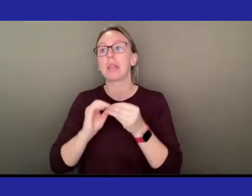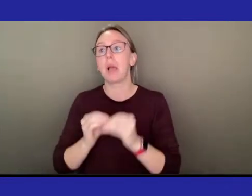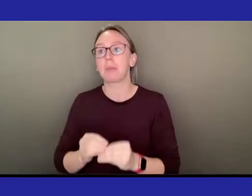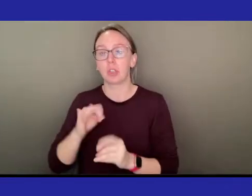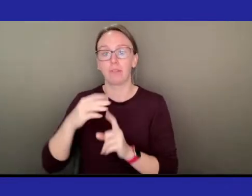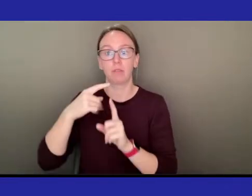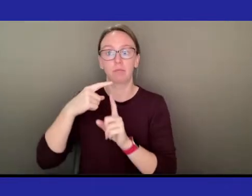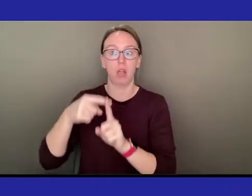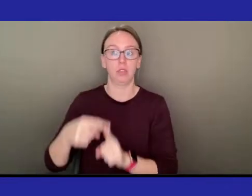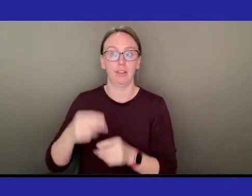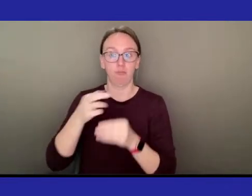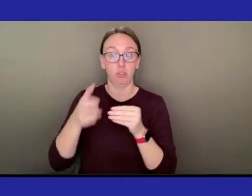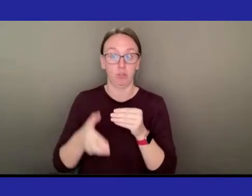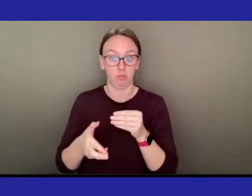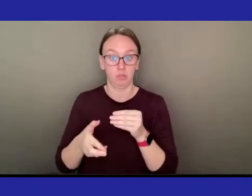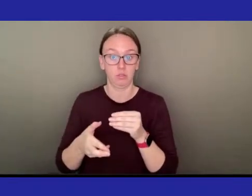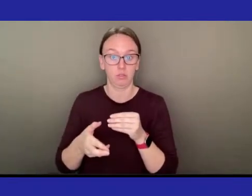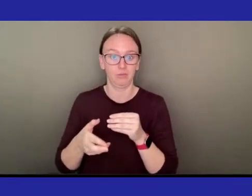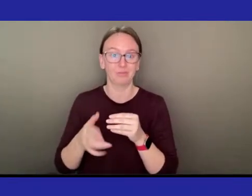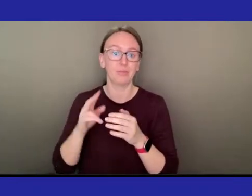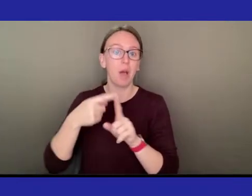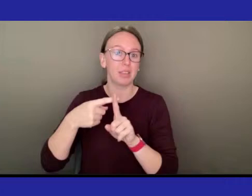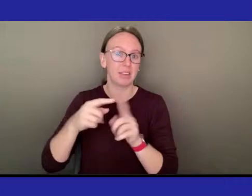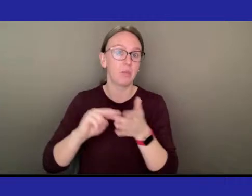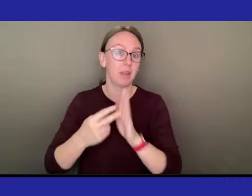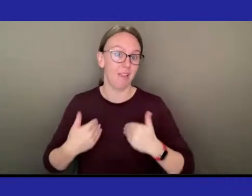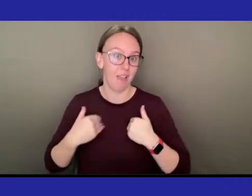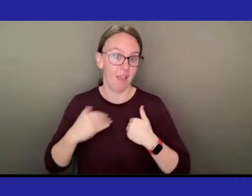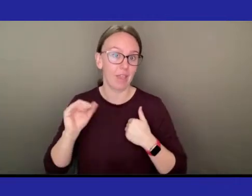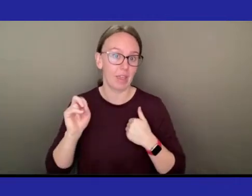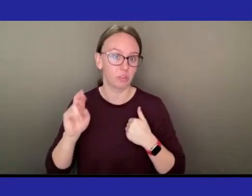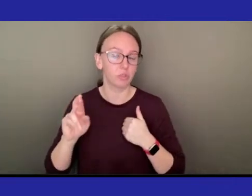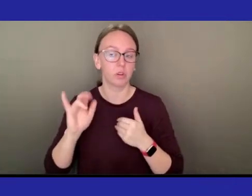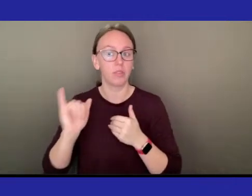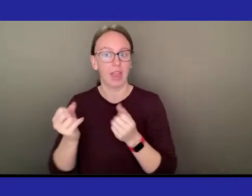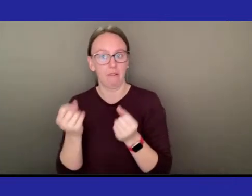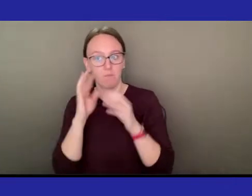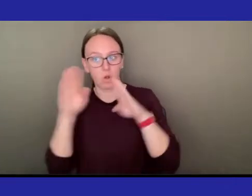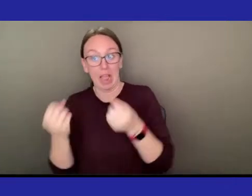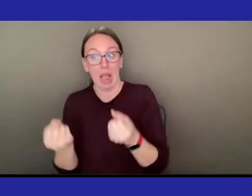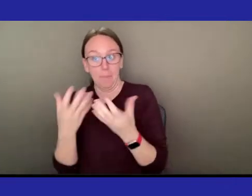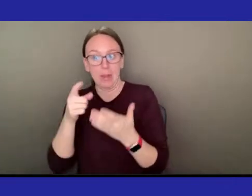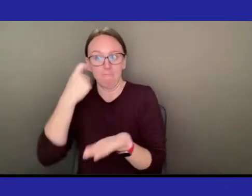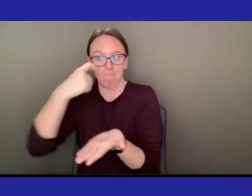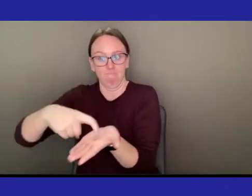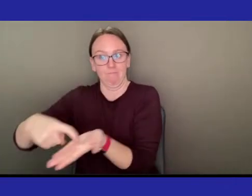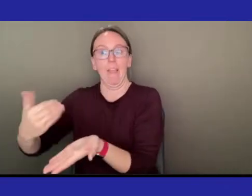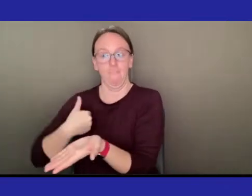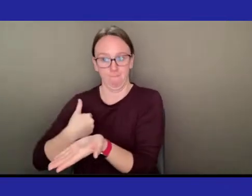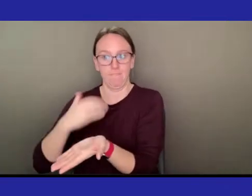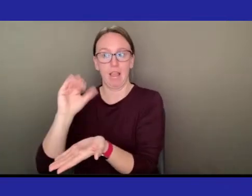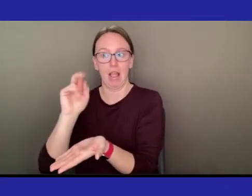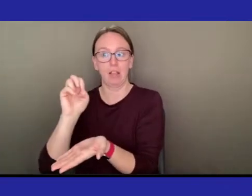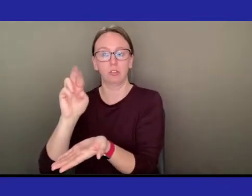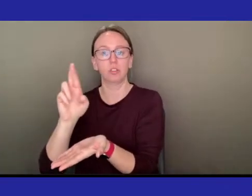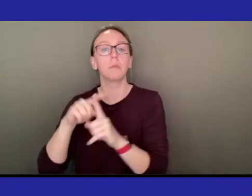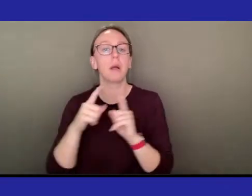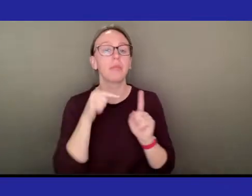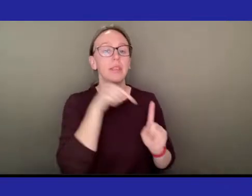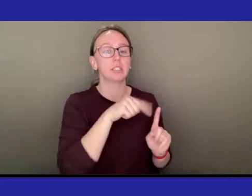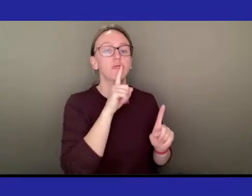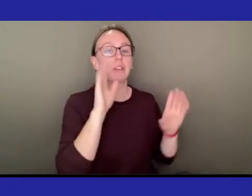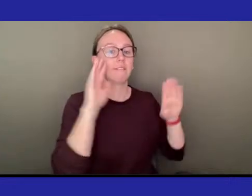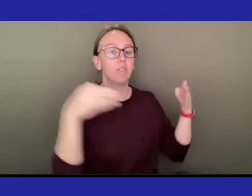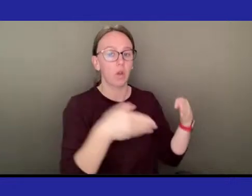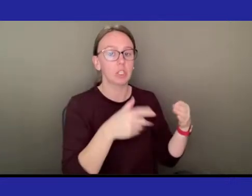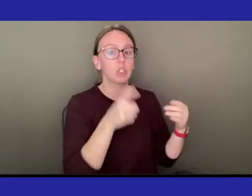got, right? But in this case, it really, the whole focus is on who has